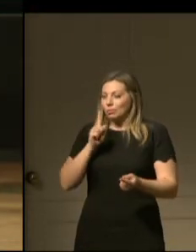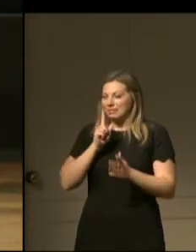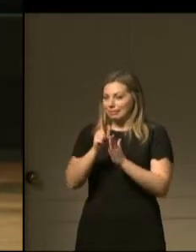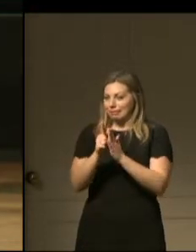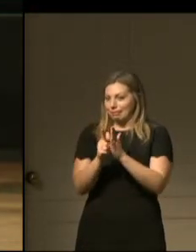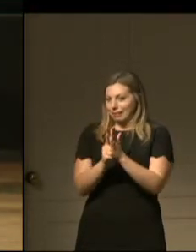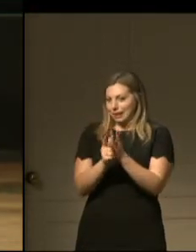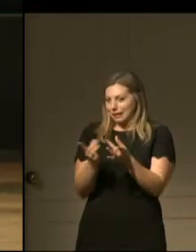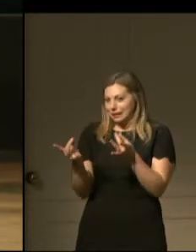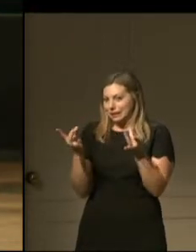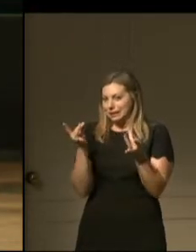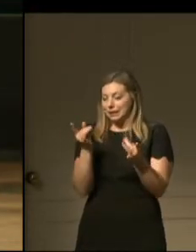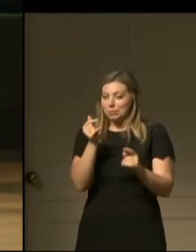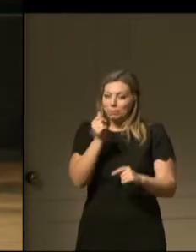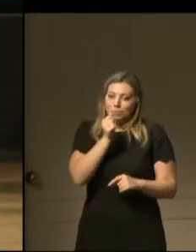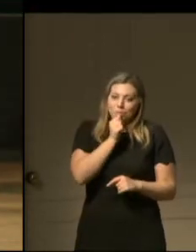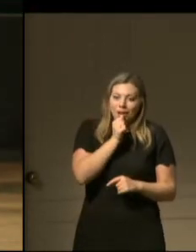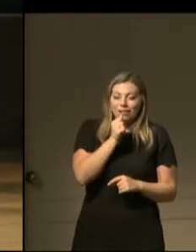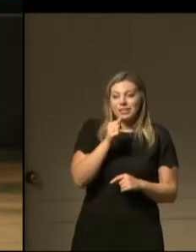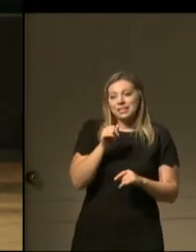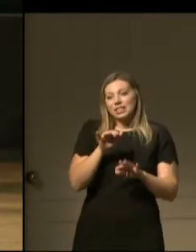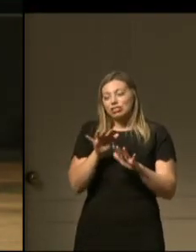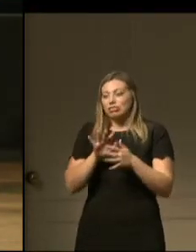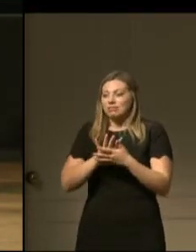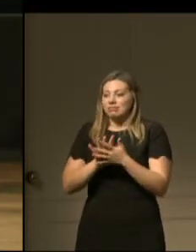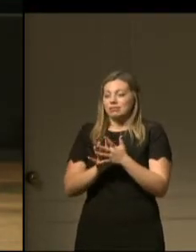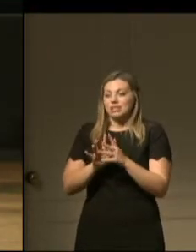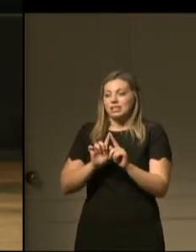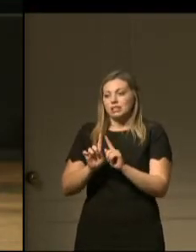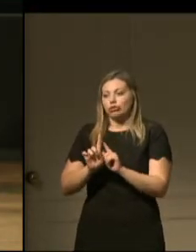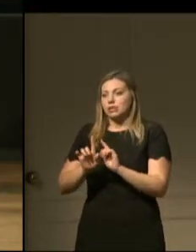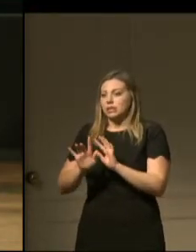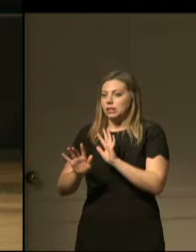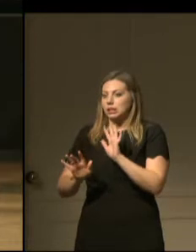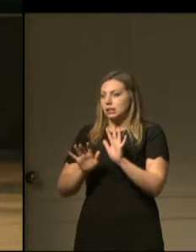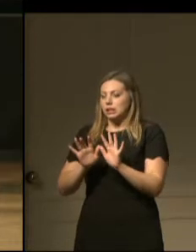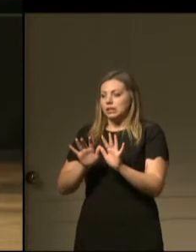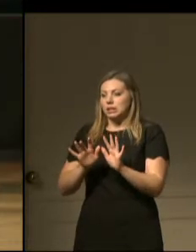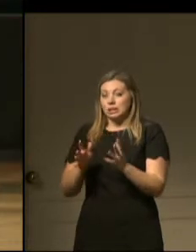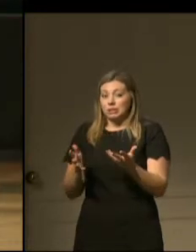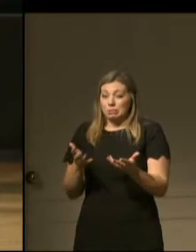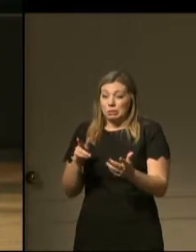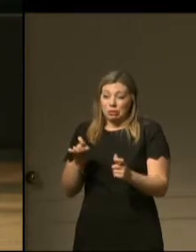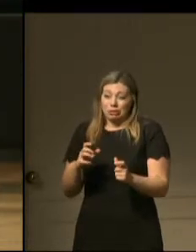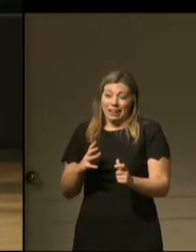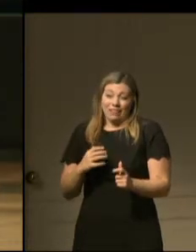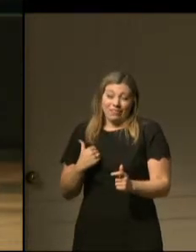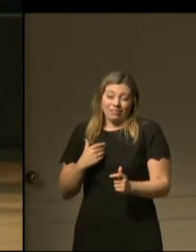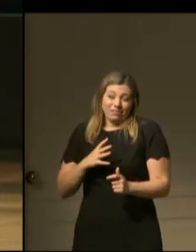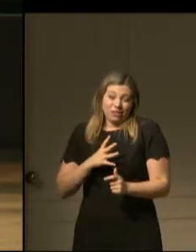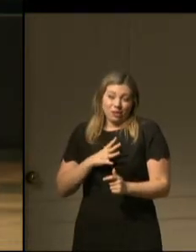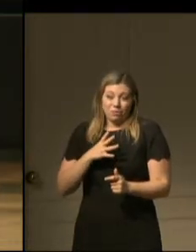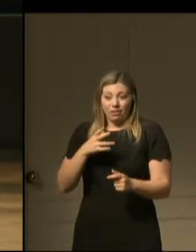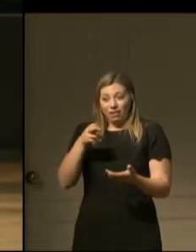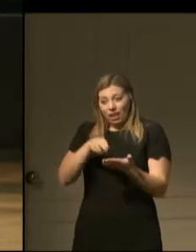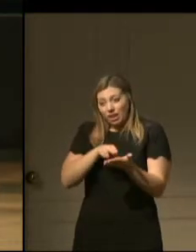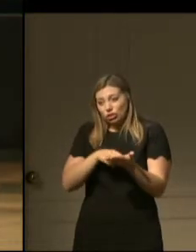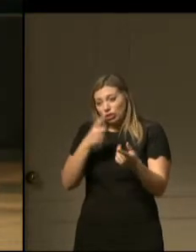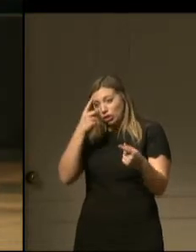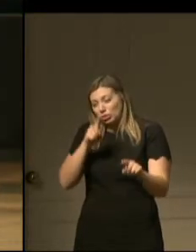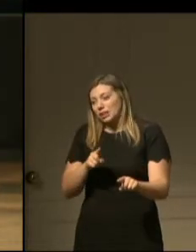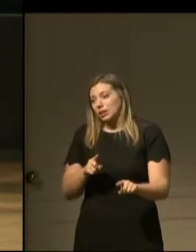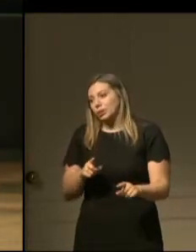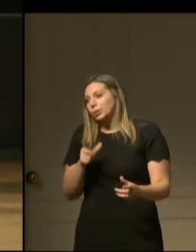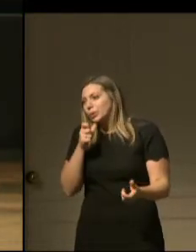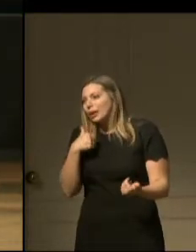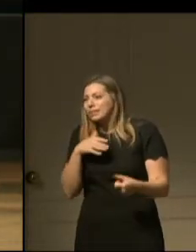legal issues and privatization and the concerns about that, you know, like, we probably have to have a formal contract, an agreement, and who has the